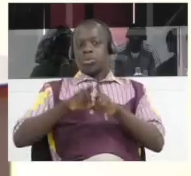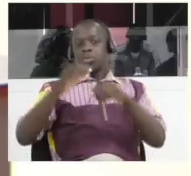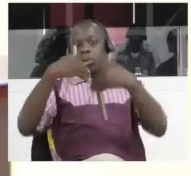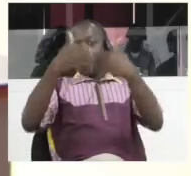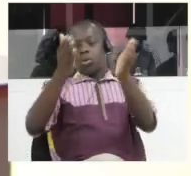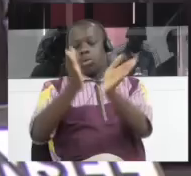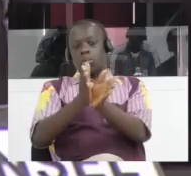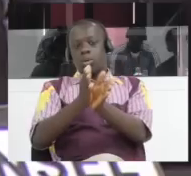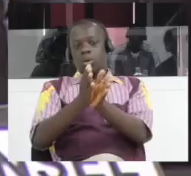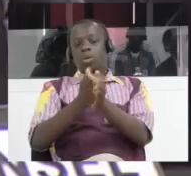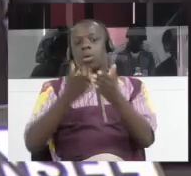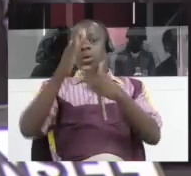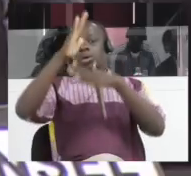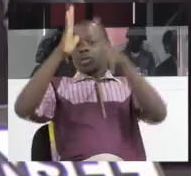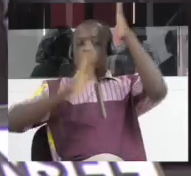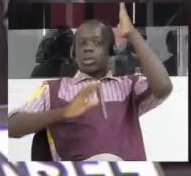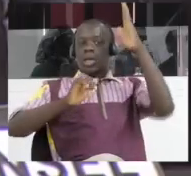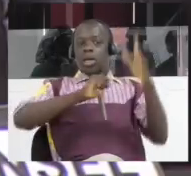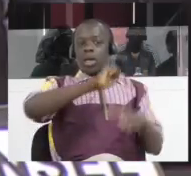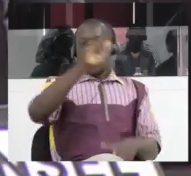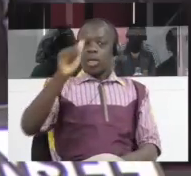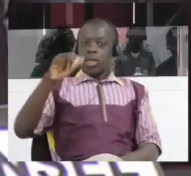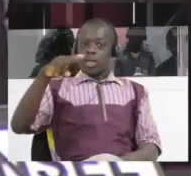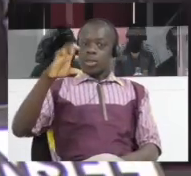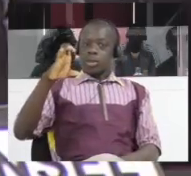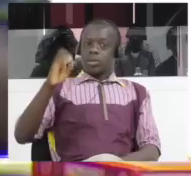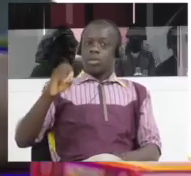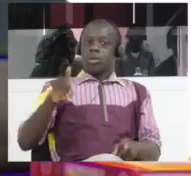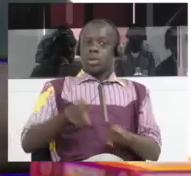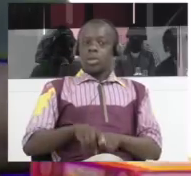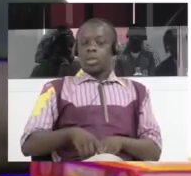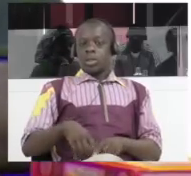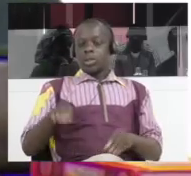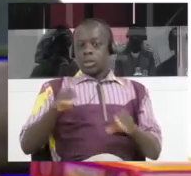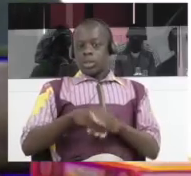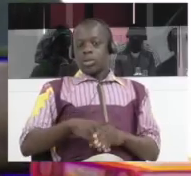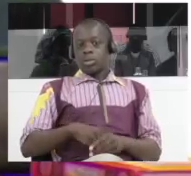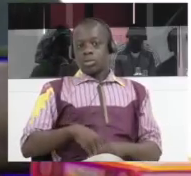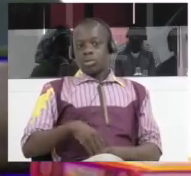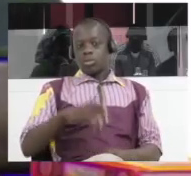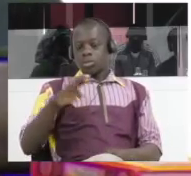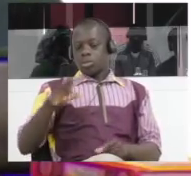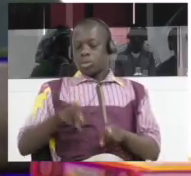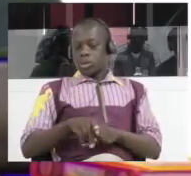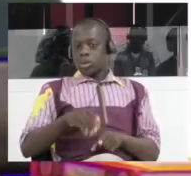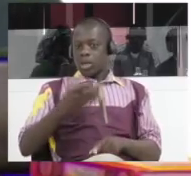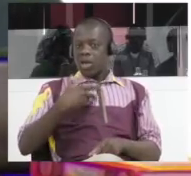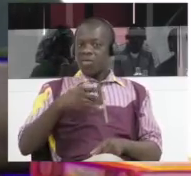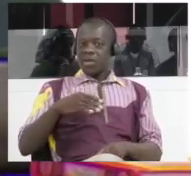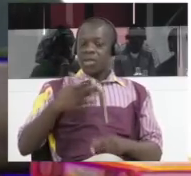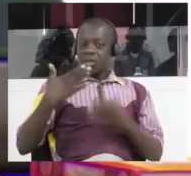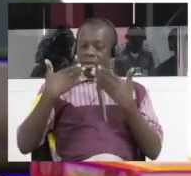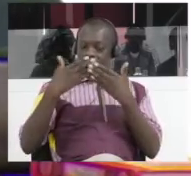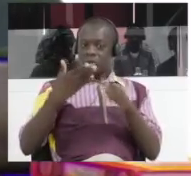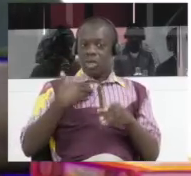group of soldiers or NCOs were starting to head to on a looting spree. We also had information